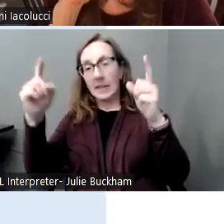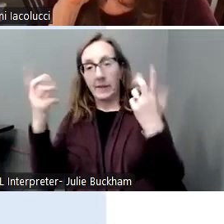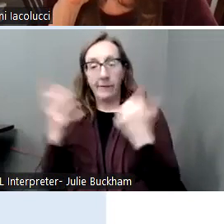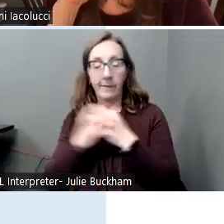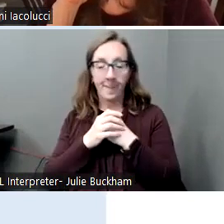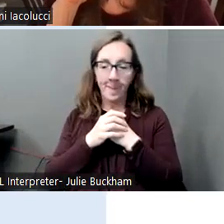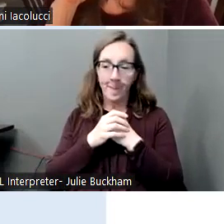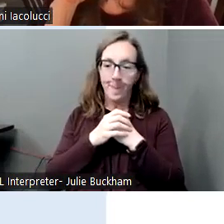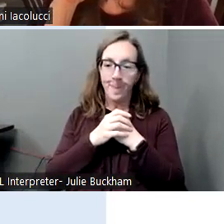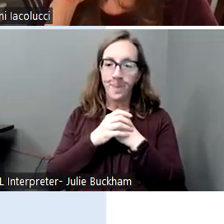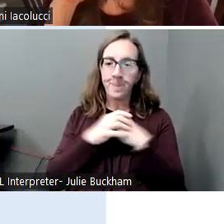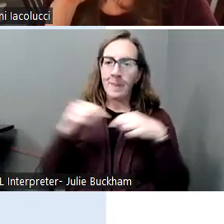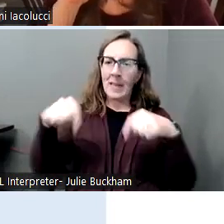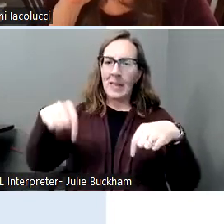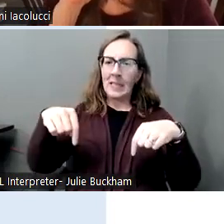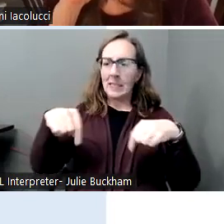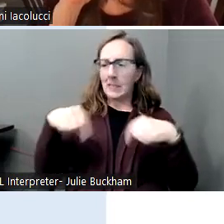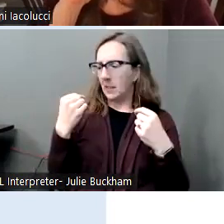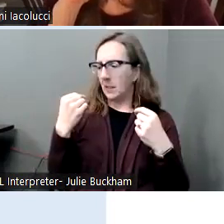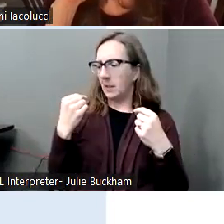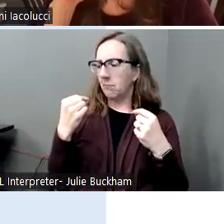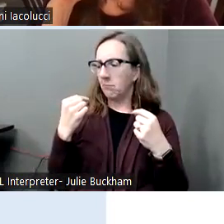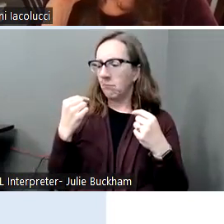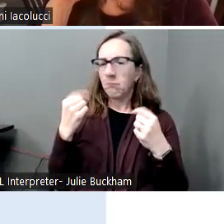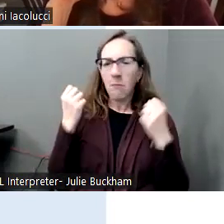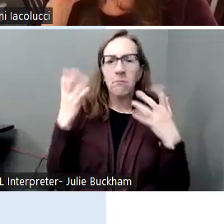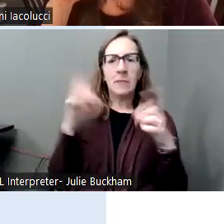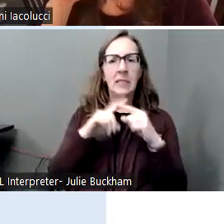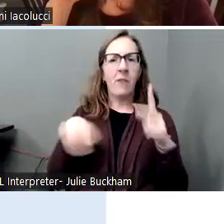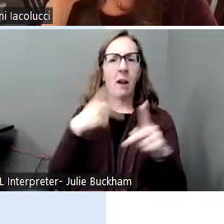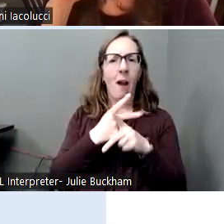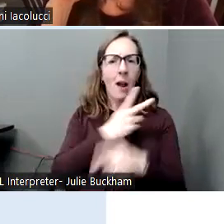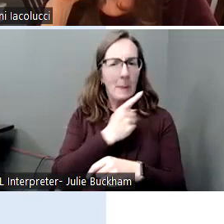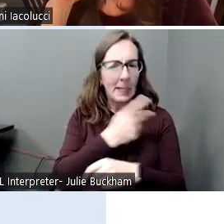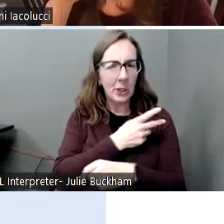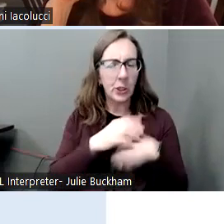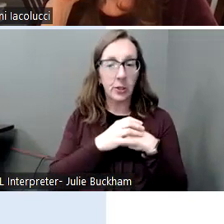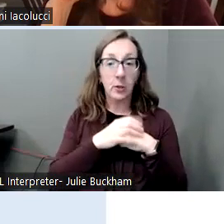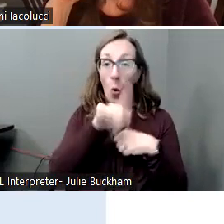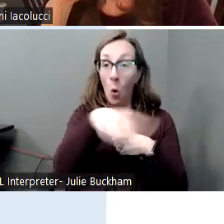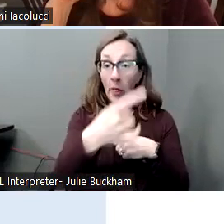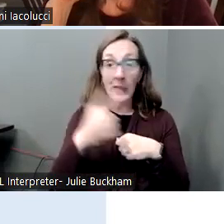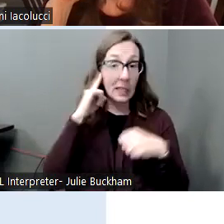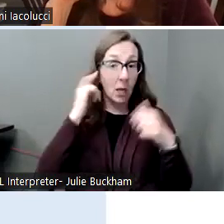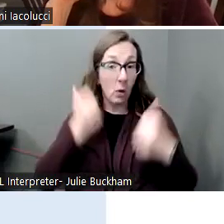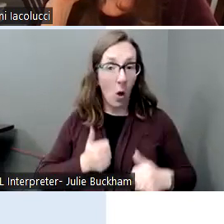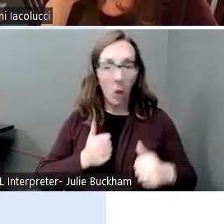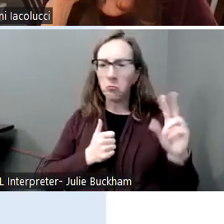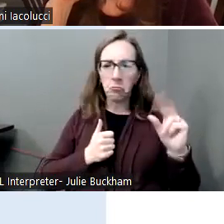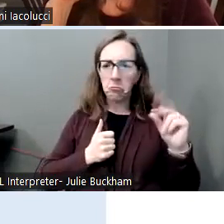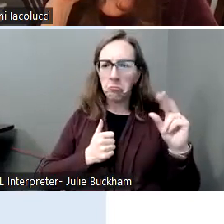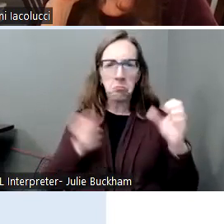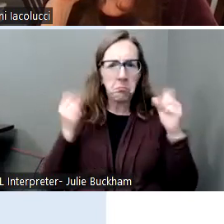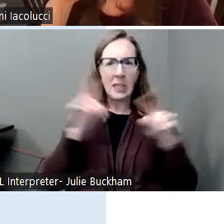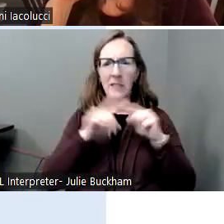be. This is used with a lot of different types of patients, not just patients with hearing loss, but the method has